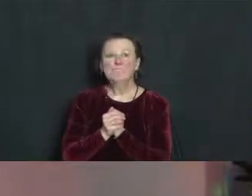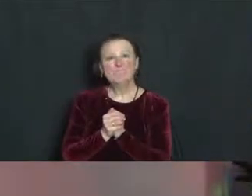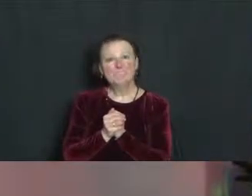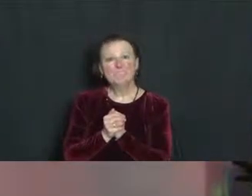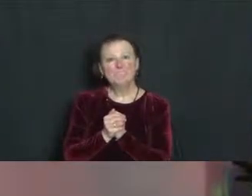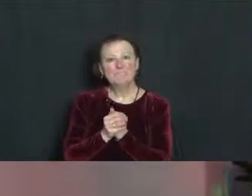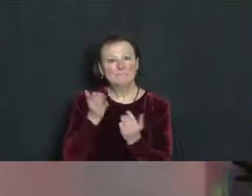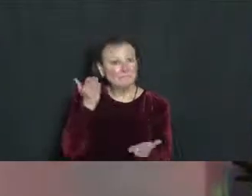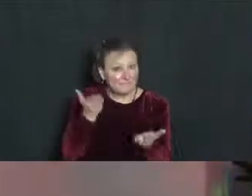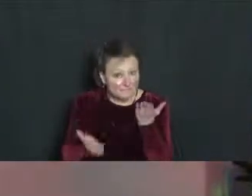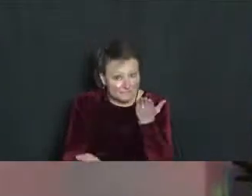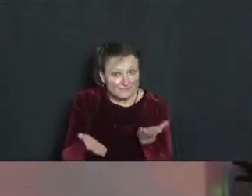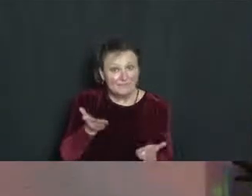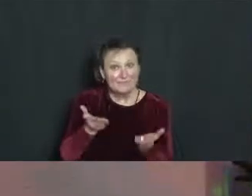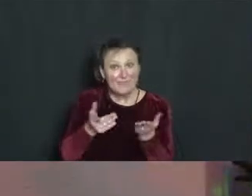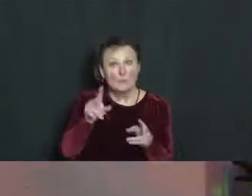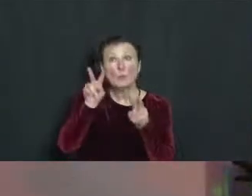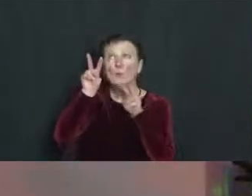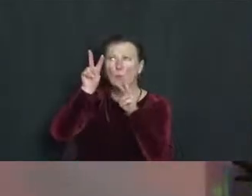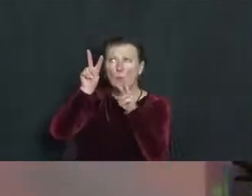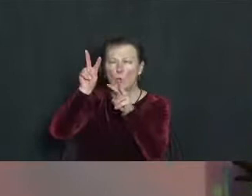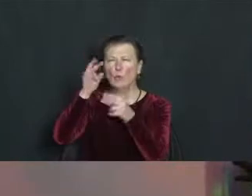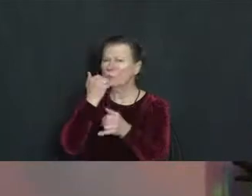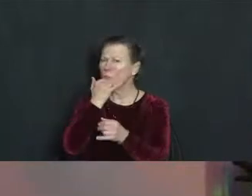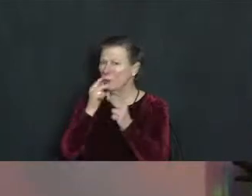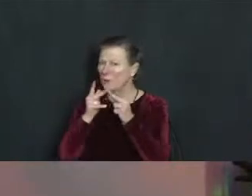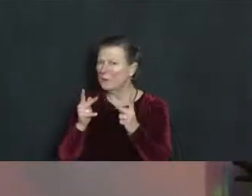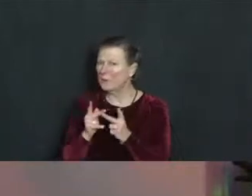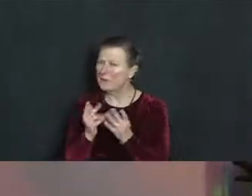Perhaps you're looking in the wrong place then, maybe.